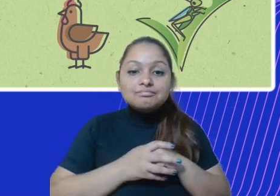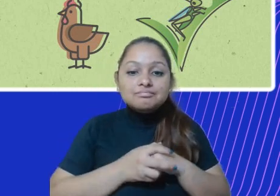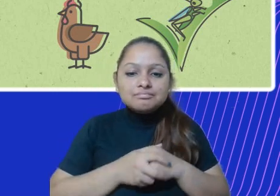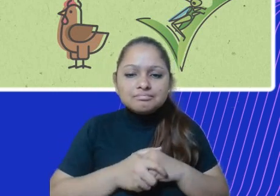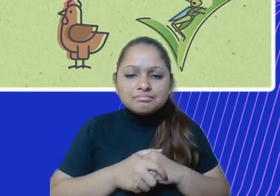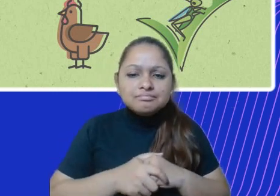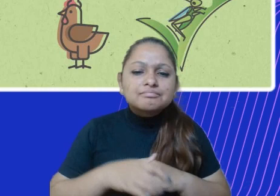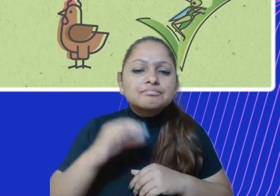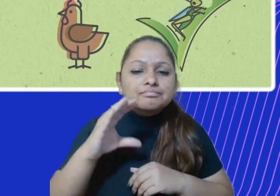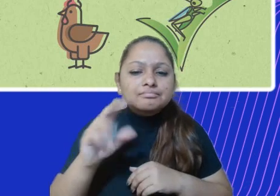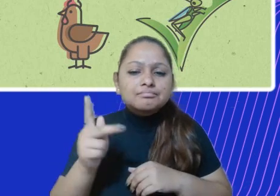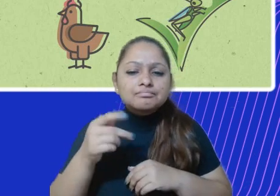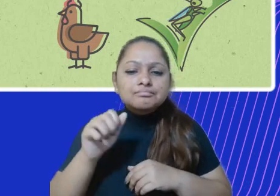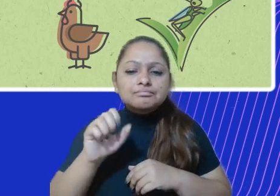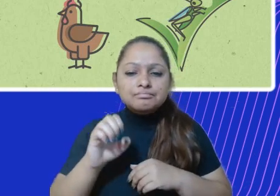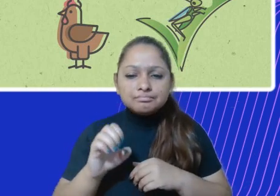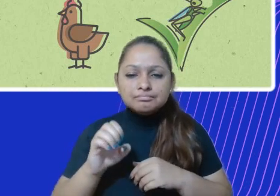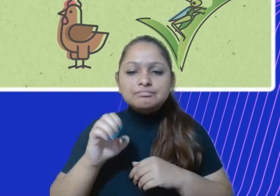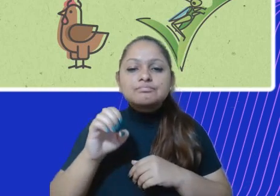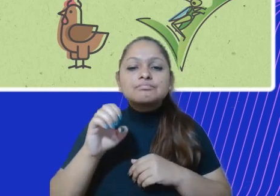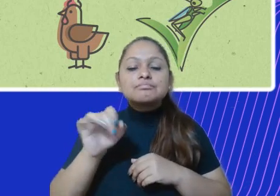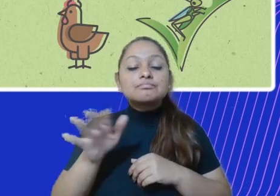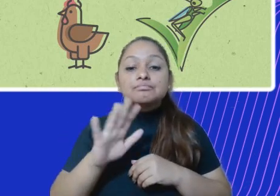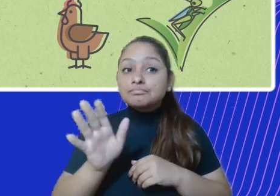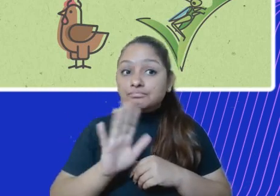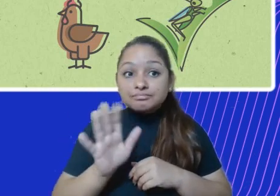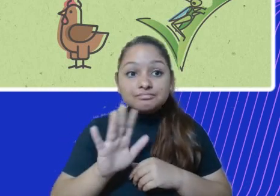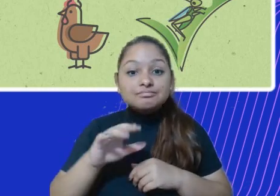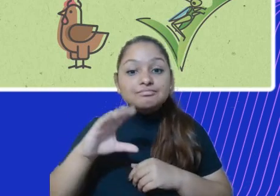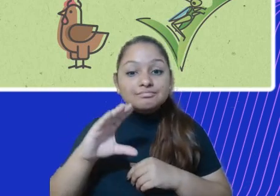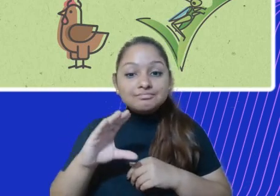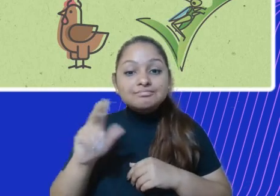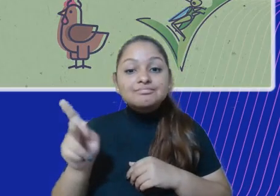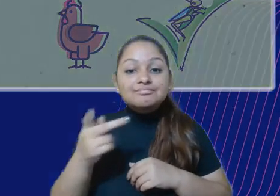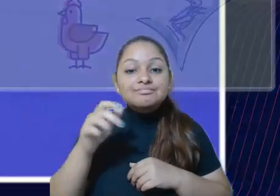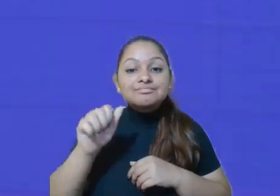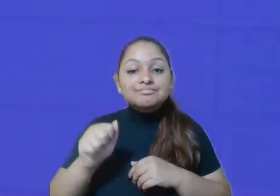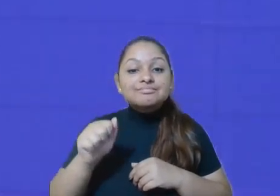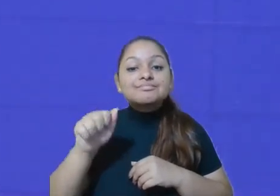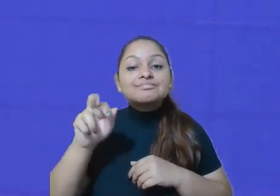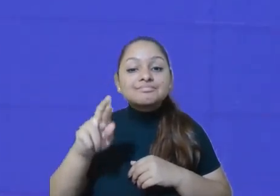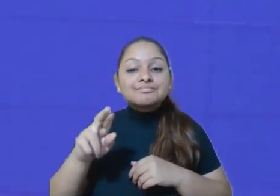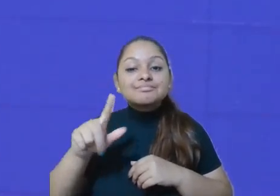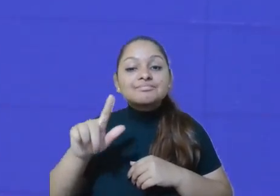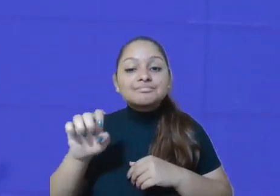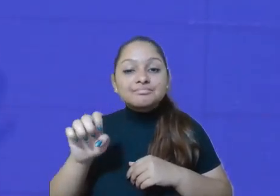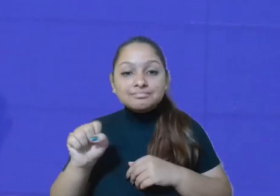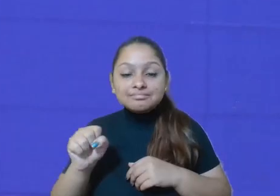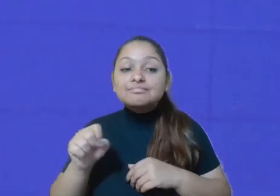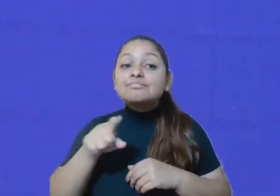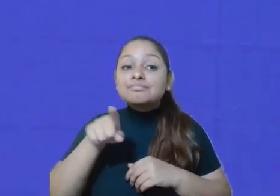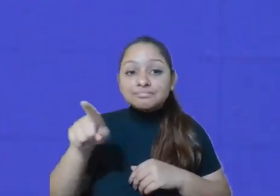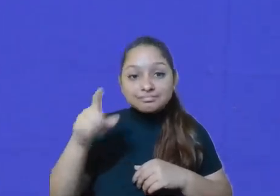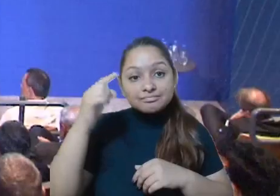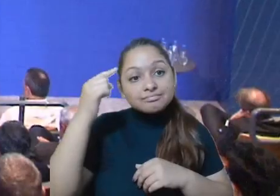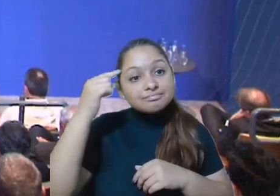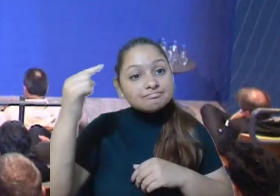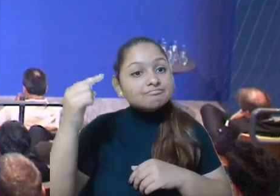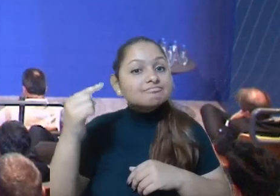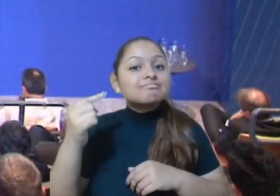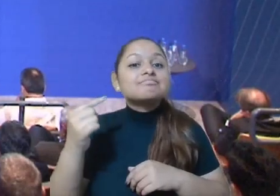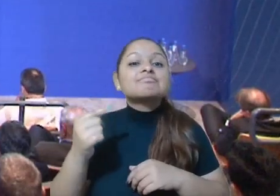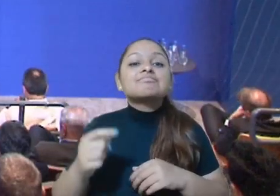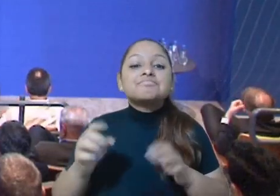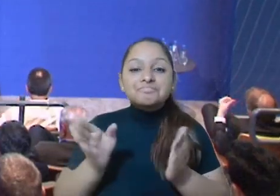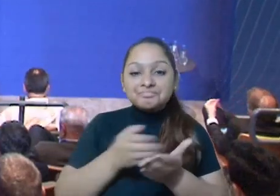Eisenstein, a very influential thinker in these new economic models, in circular economy and all that, has a